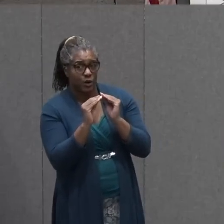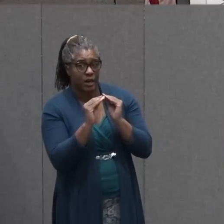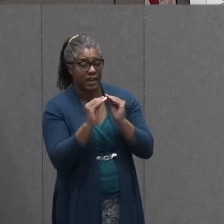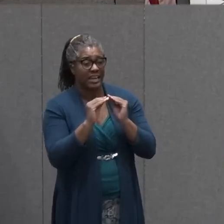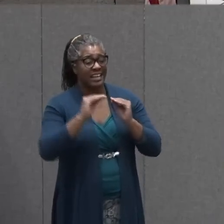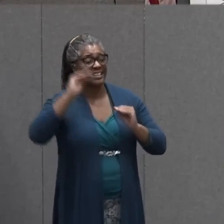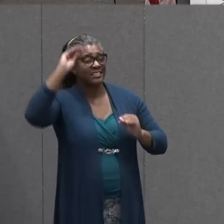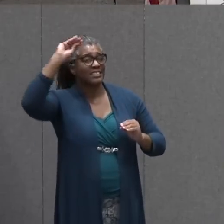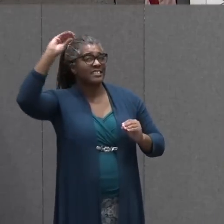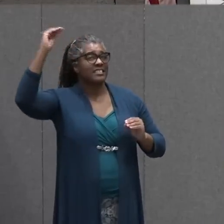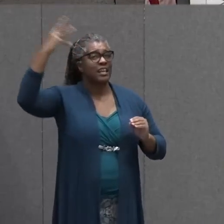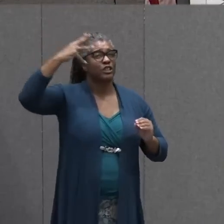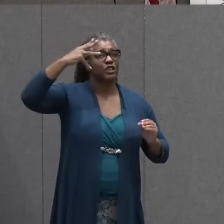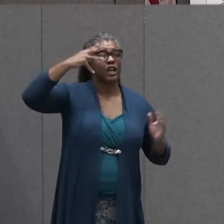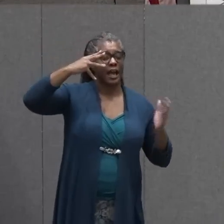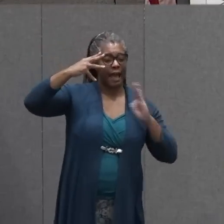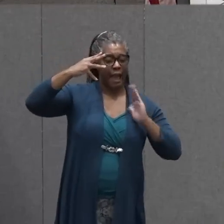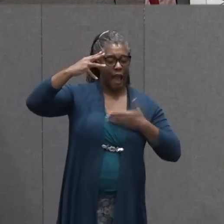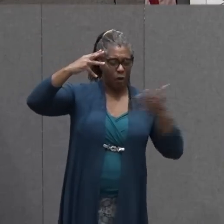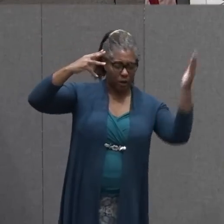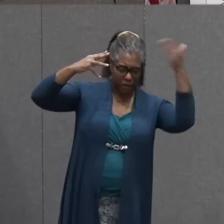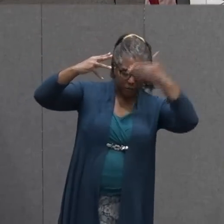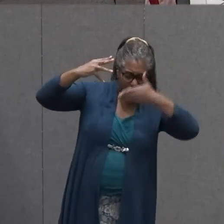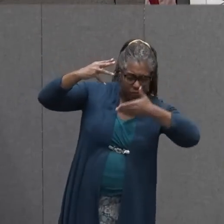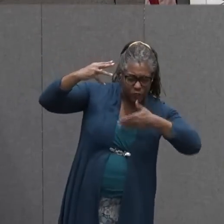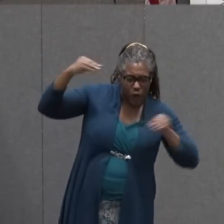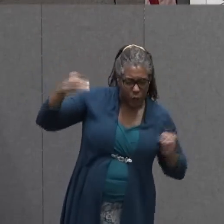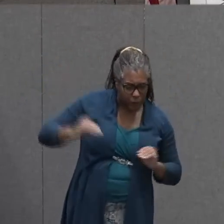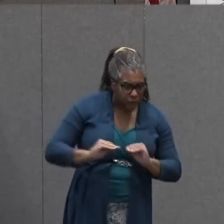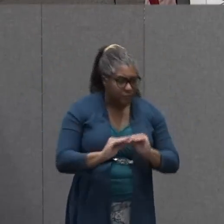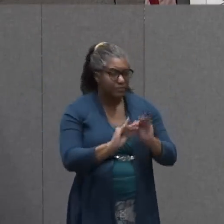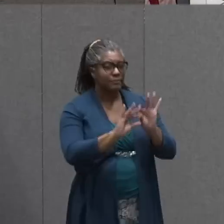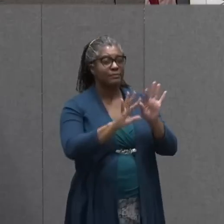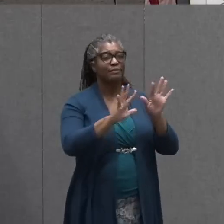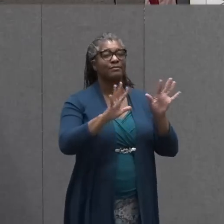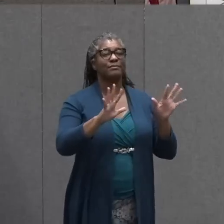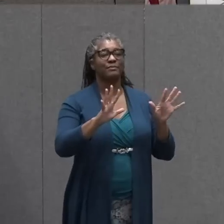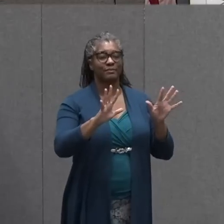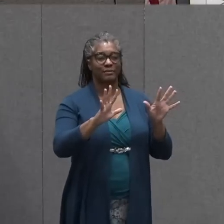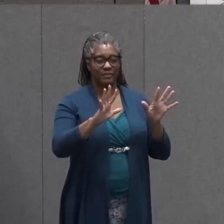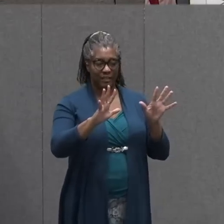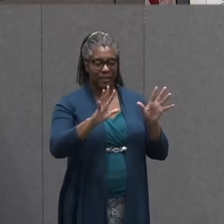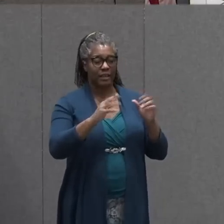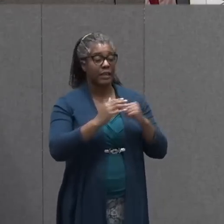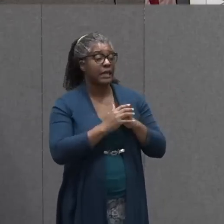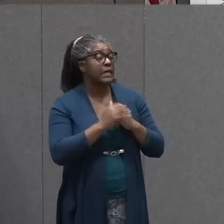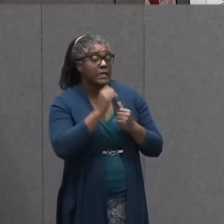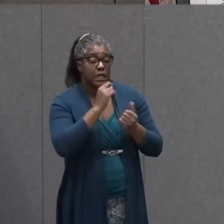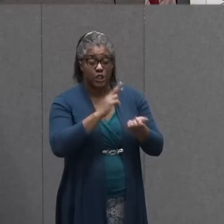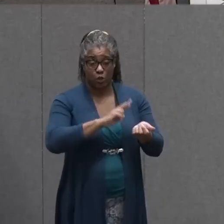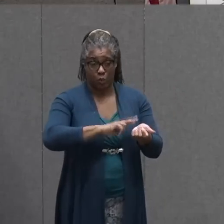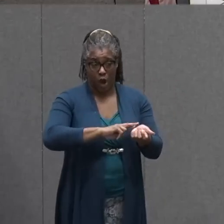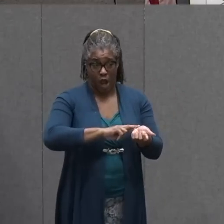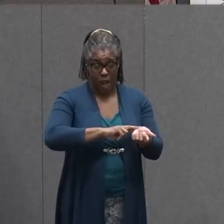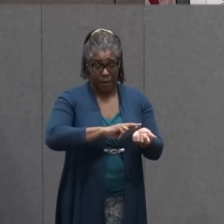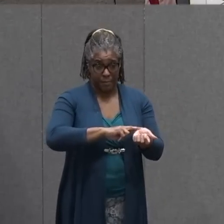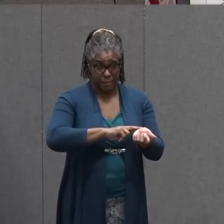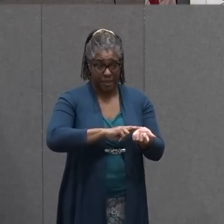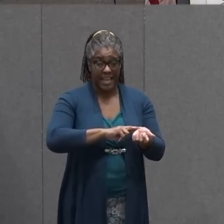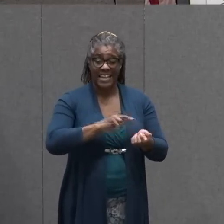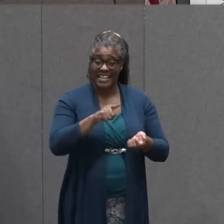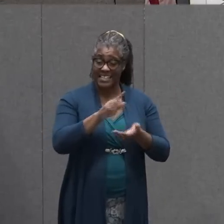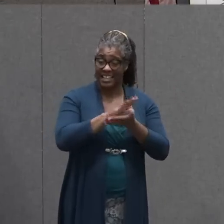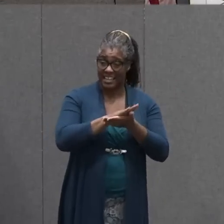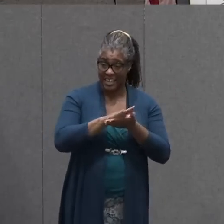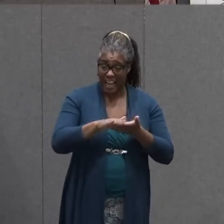rhyme, but this holds meaning to me. It tells me that he is a kind, goofy man, but he